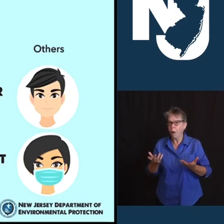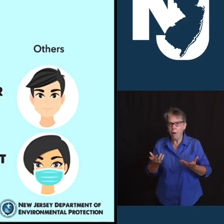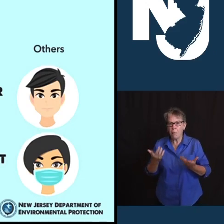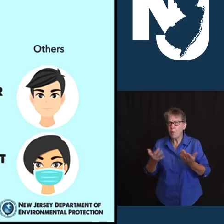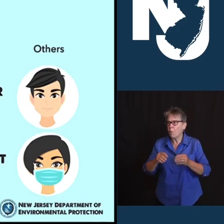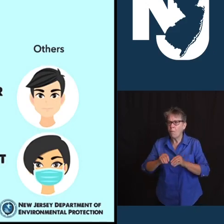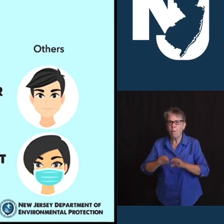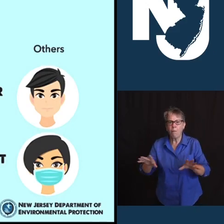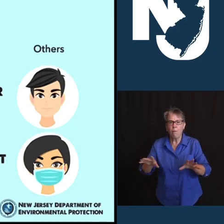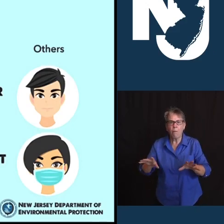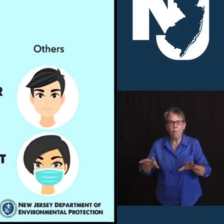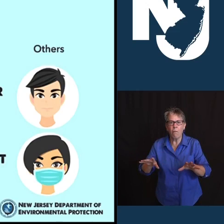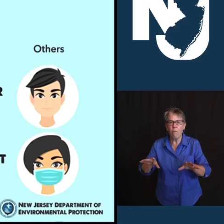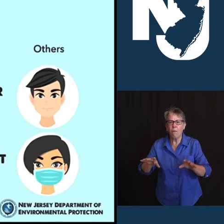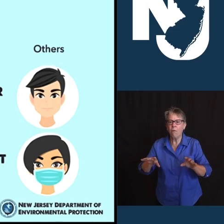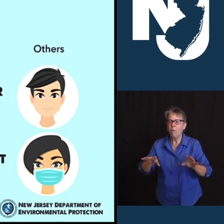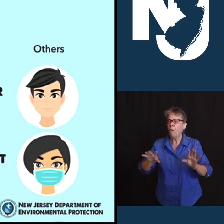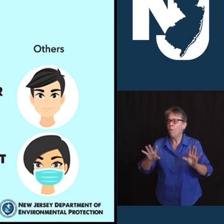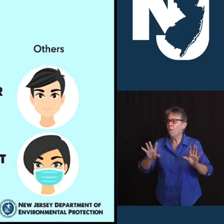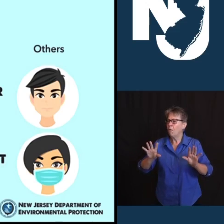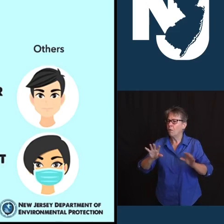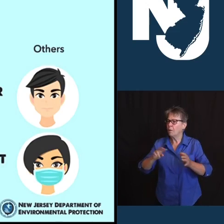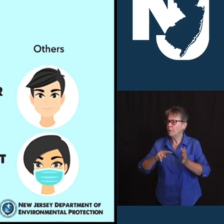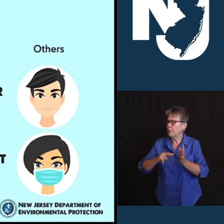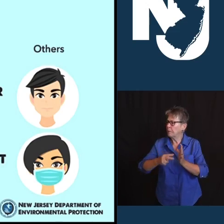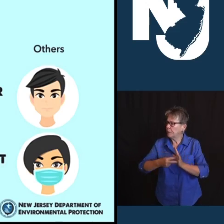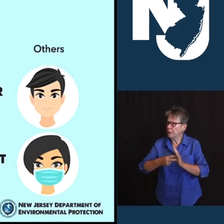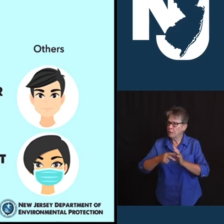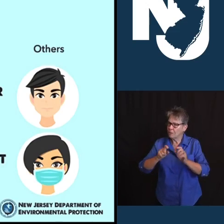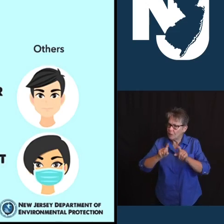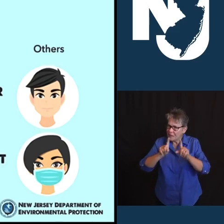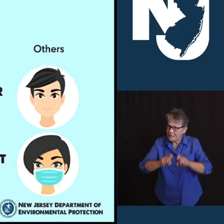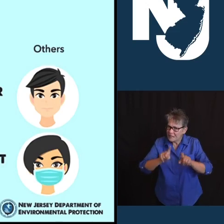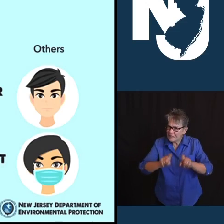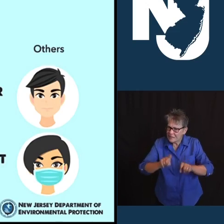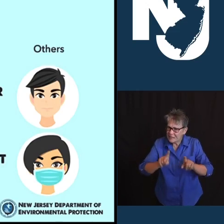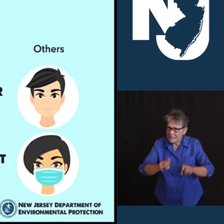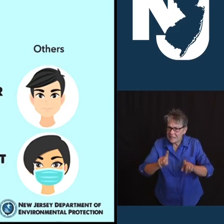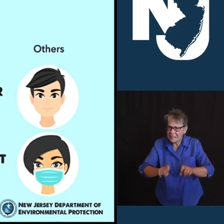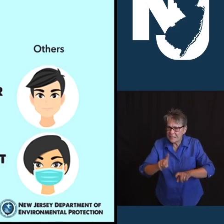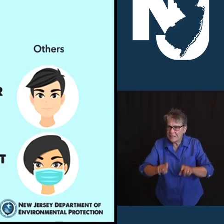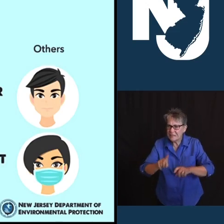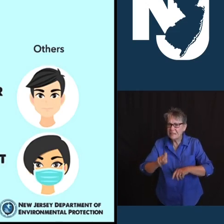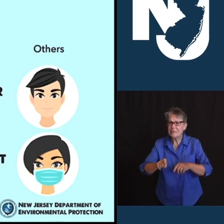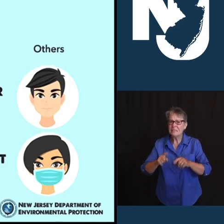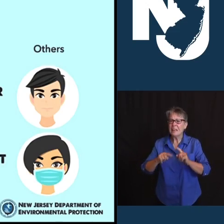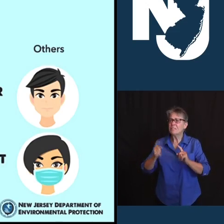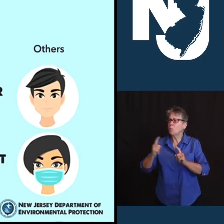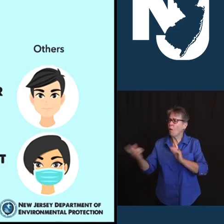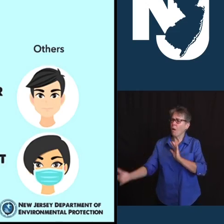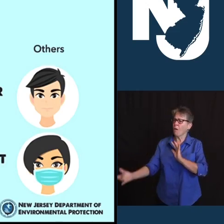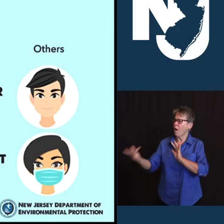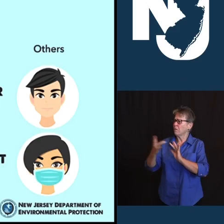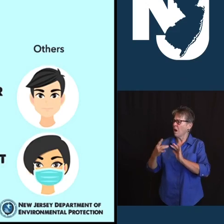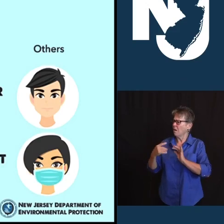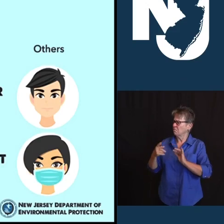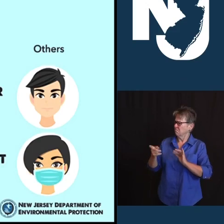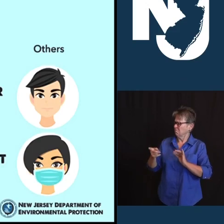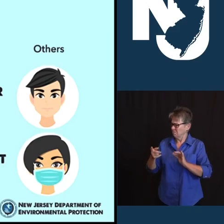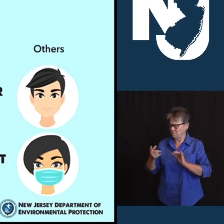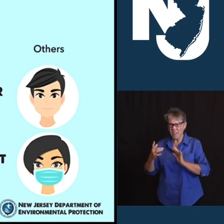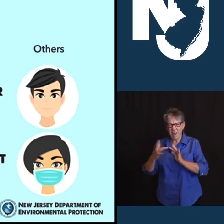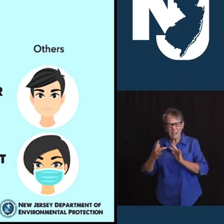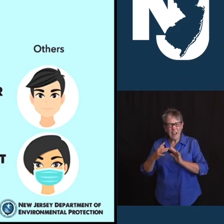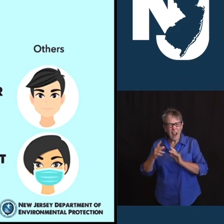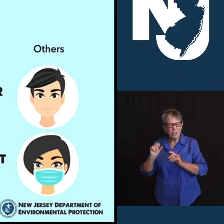And we must listen to the contact tracers whose job it is to reach out to those who have been exposed before a flare-up happens.